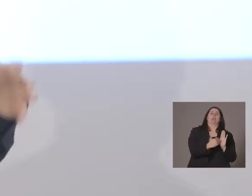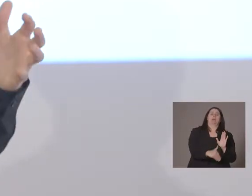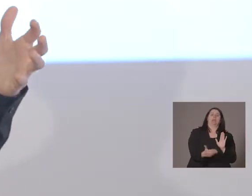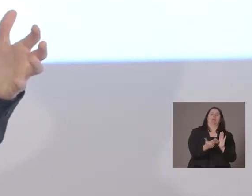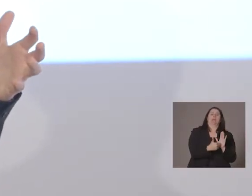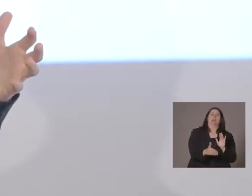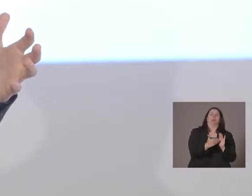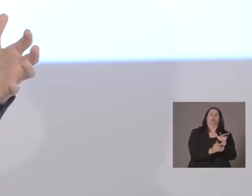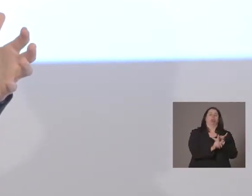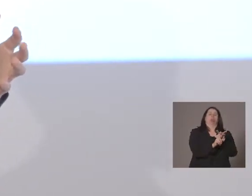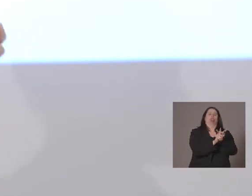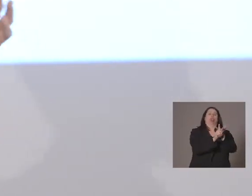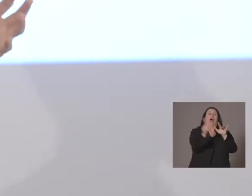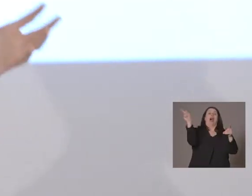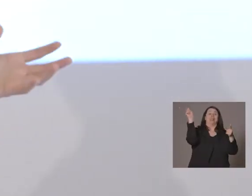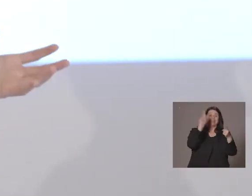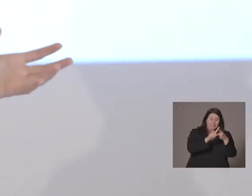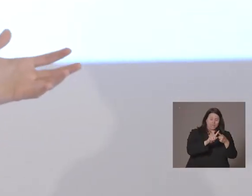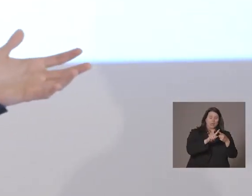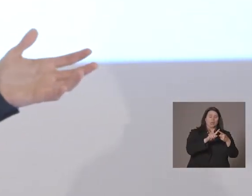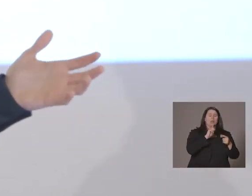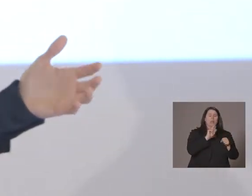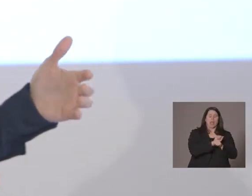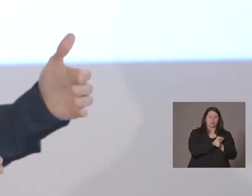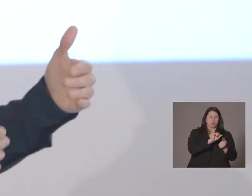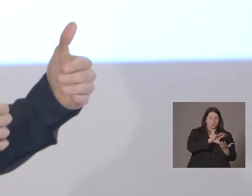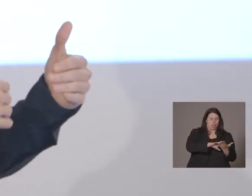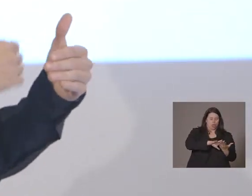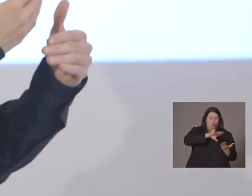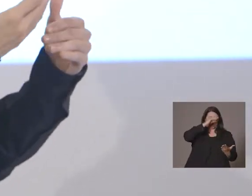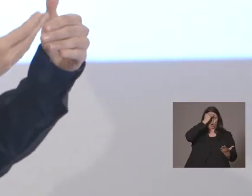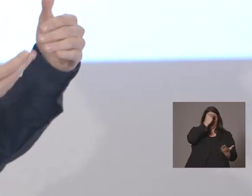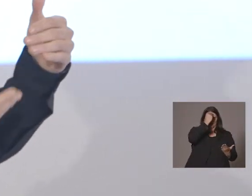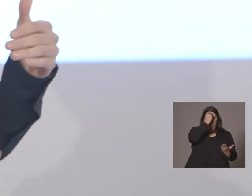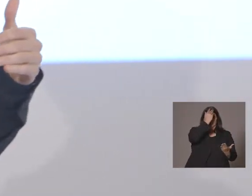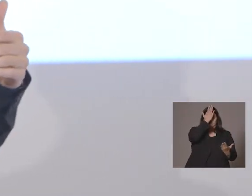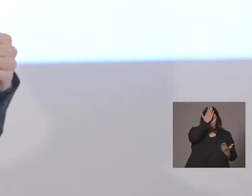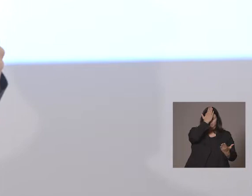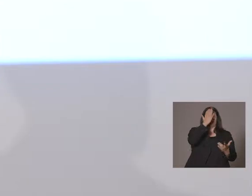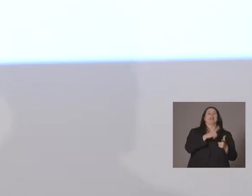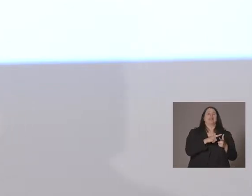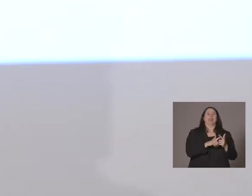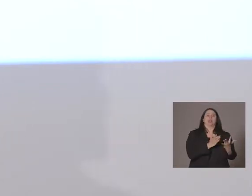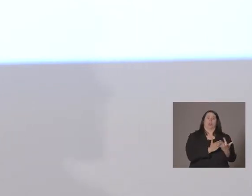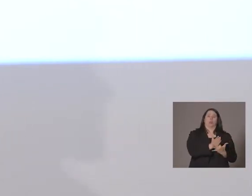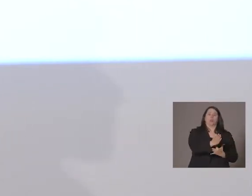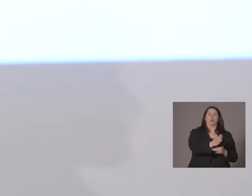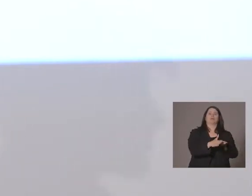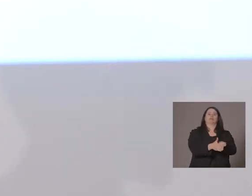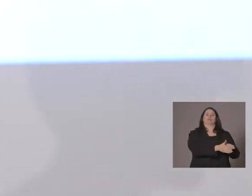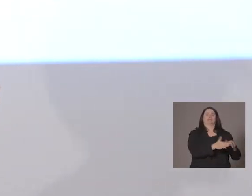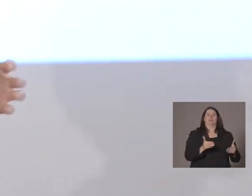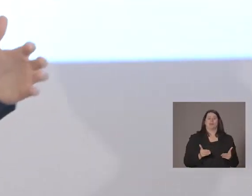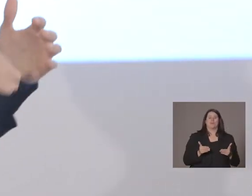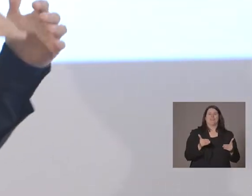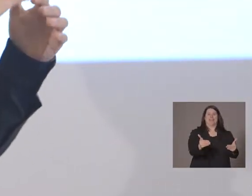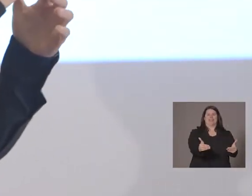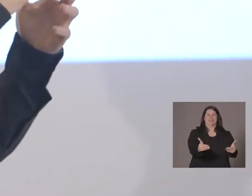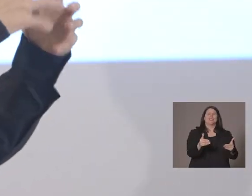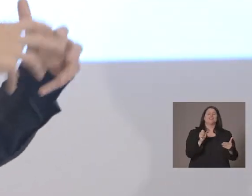get to sequence all the way through to the learning part. So yes, there's the only way out is through. There's a requirement to stay